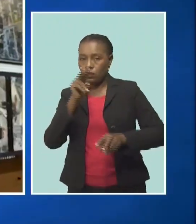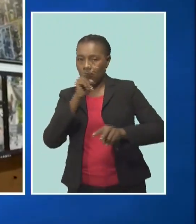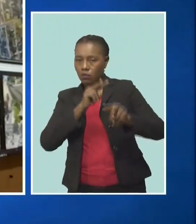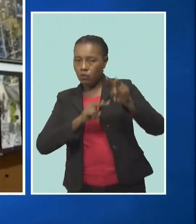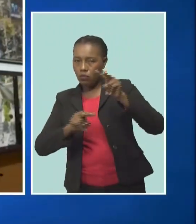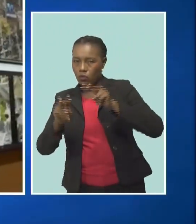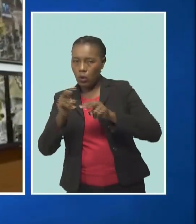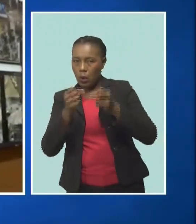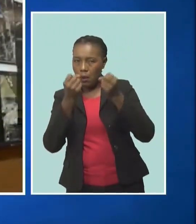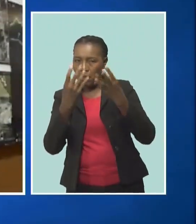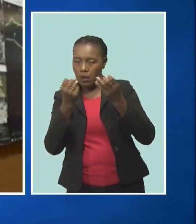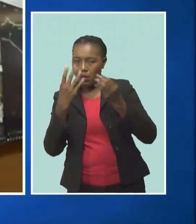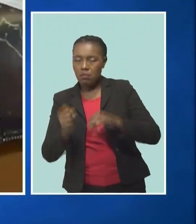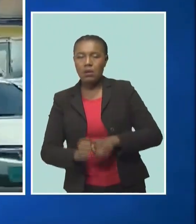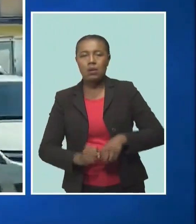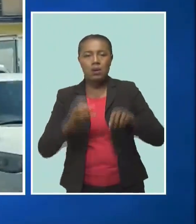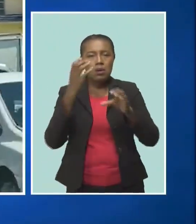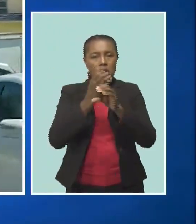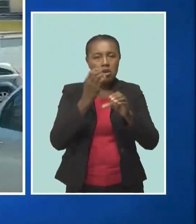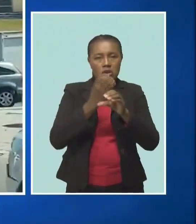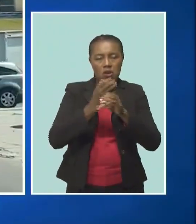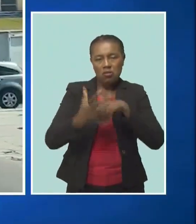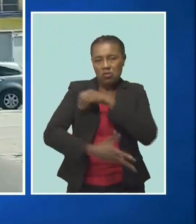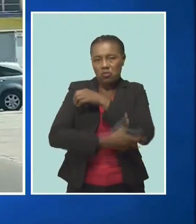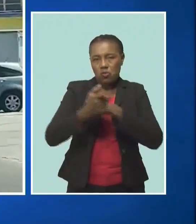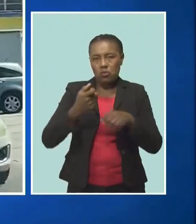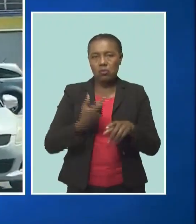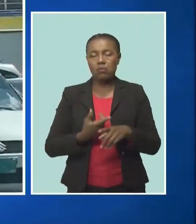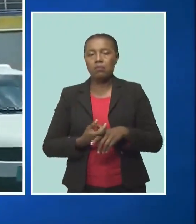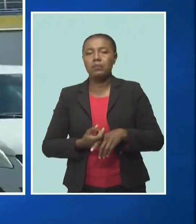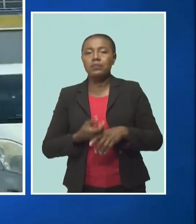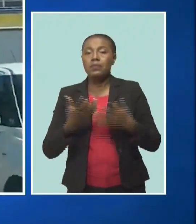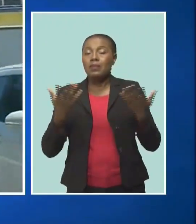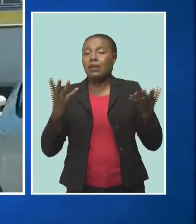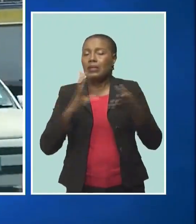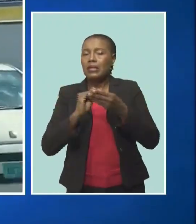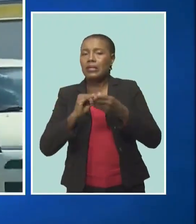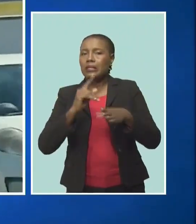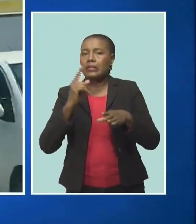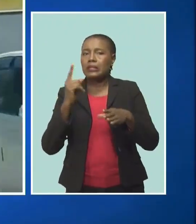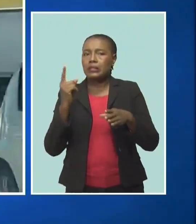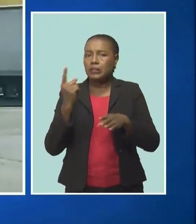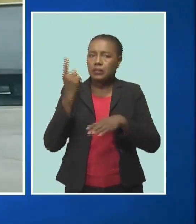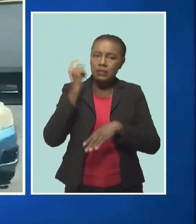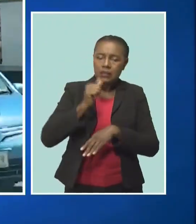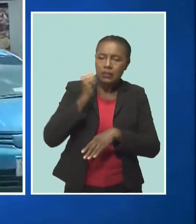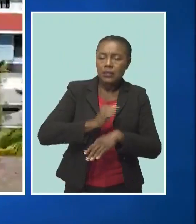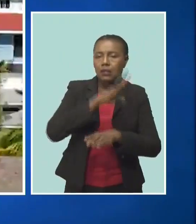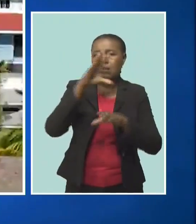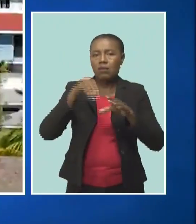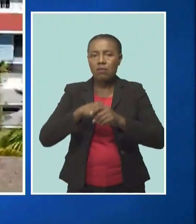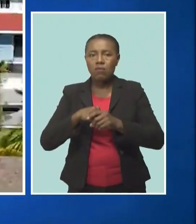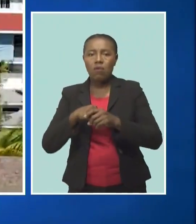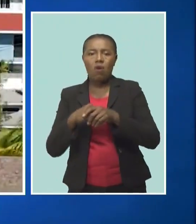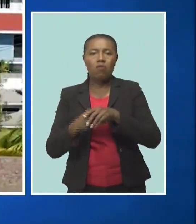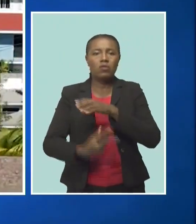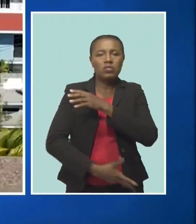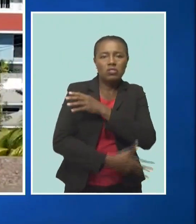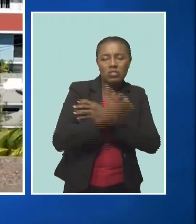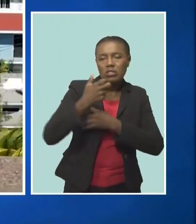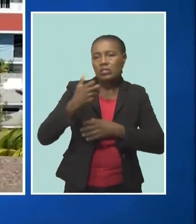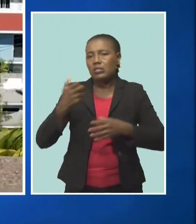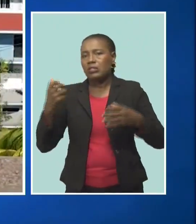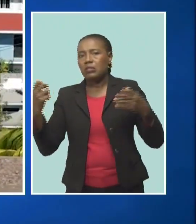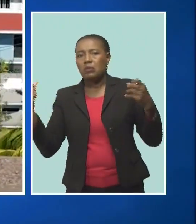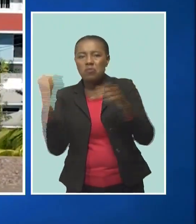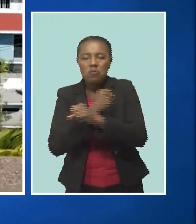number of stolen Japanese vehicles. That uptick is glaringly obvious in daily crime reports issued by police. They show an average of 1 to